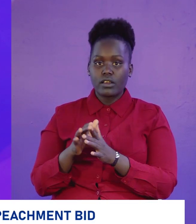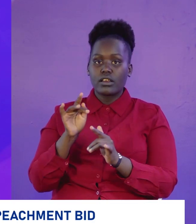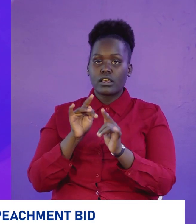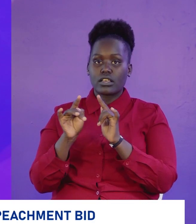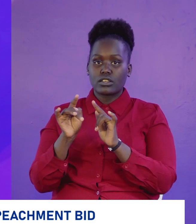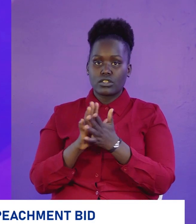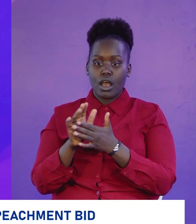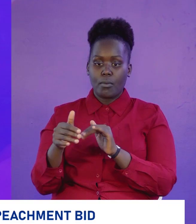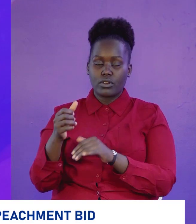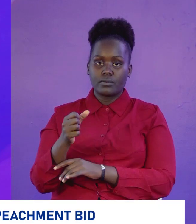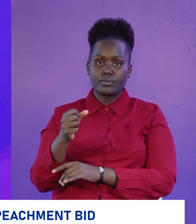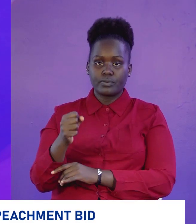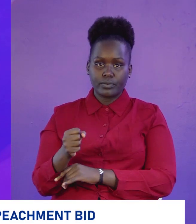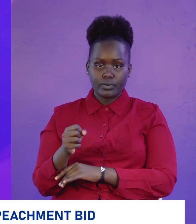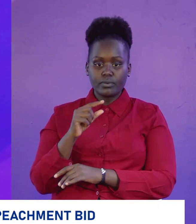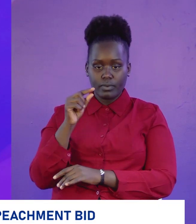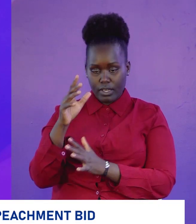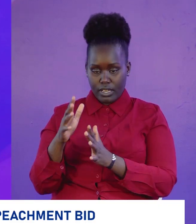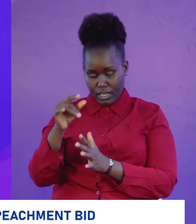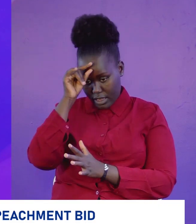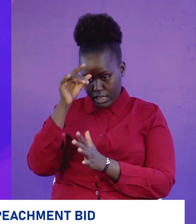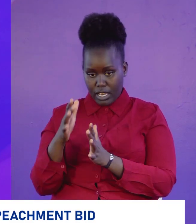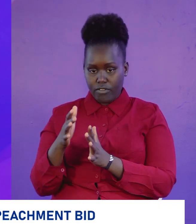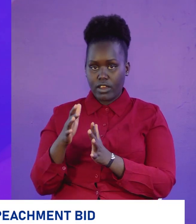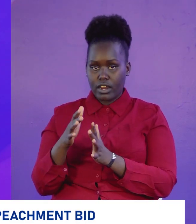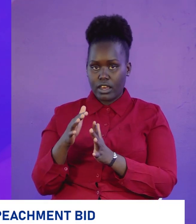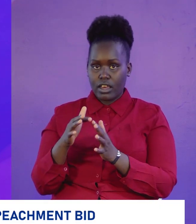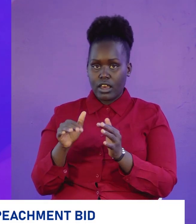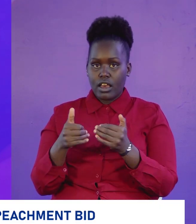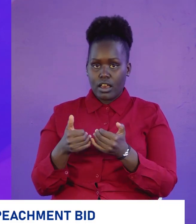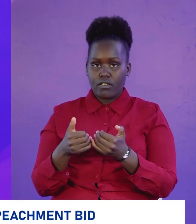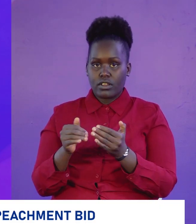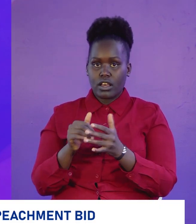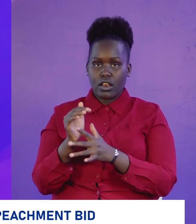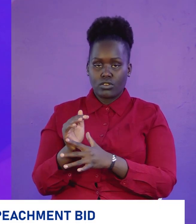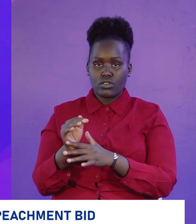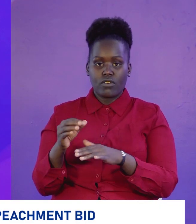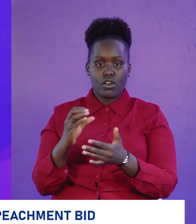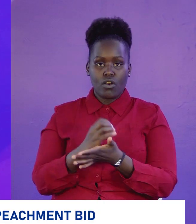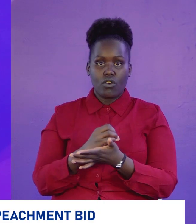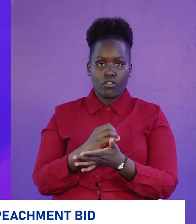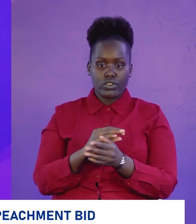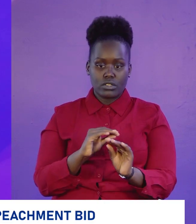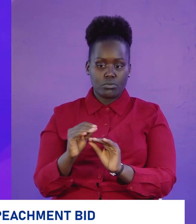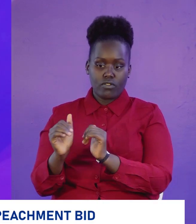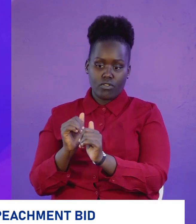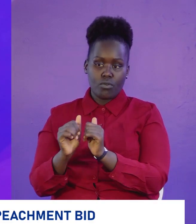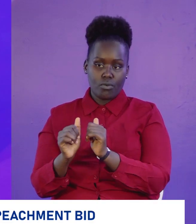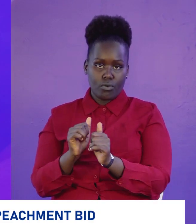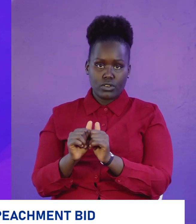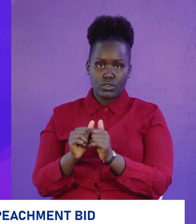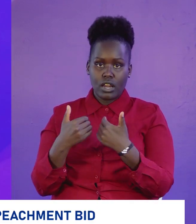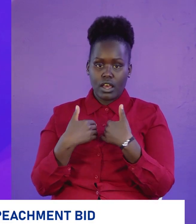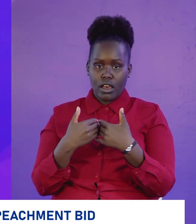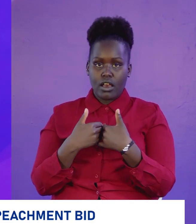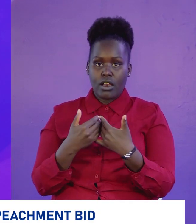be upheld, the governor risks being ousted from office, a move that would spark fresh